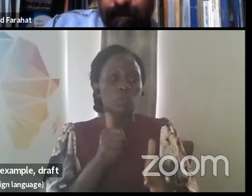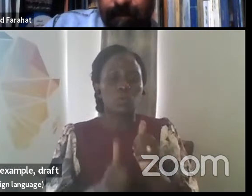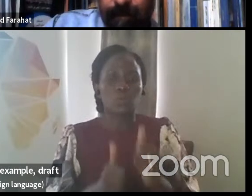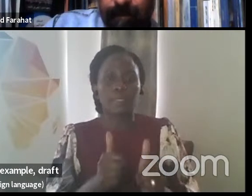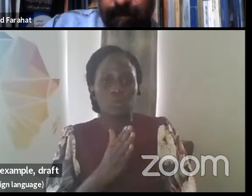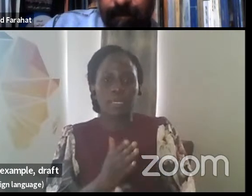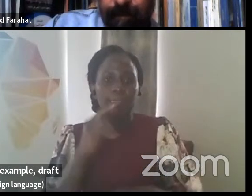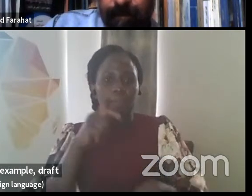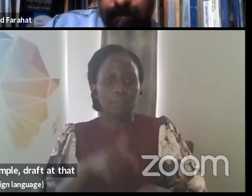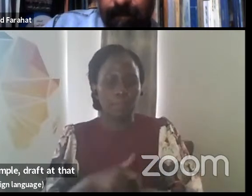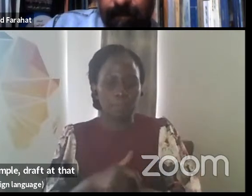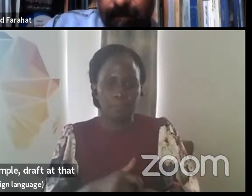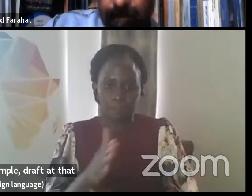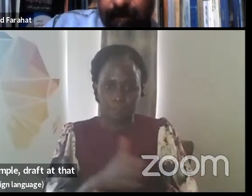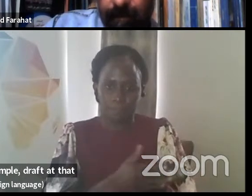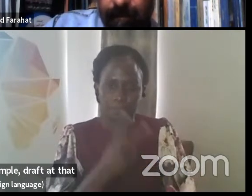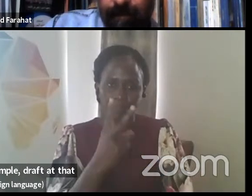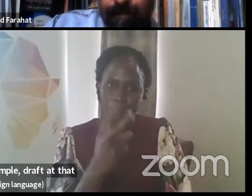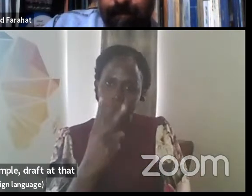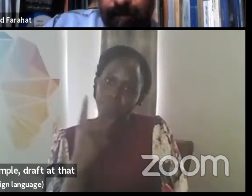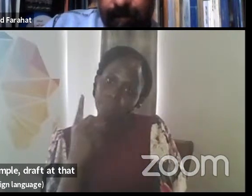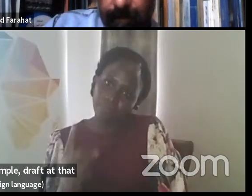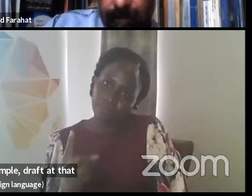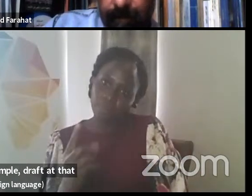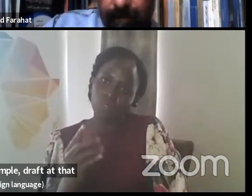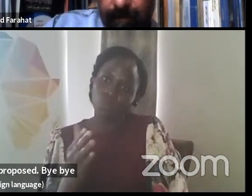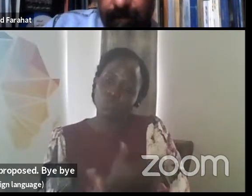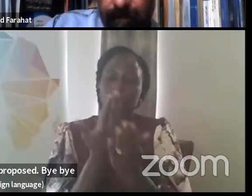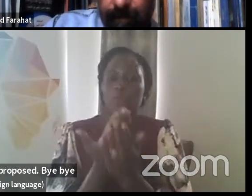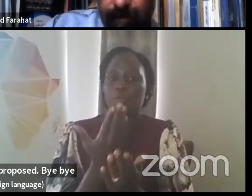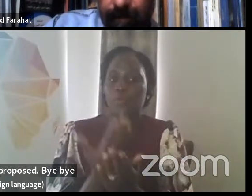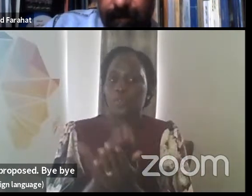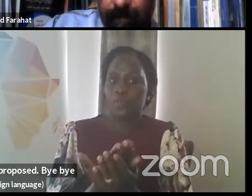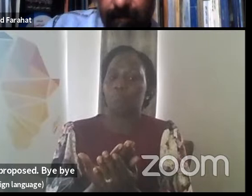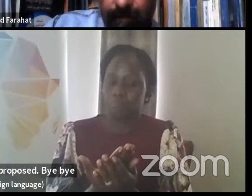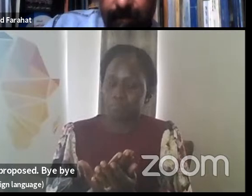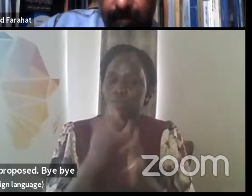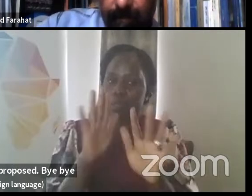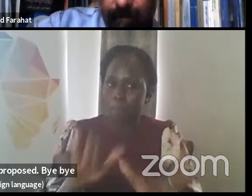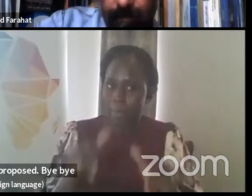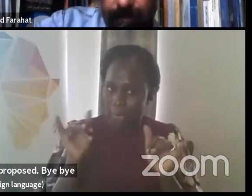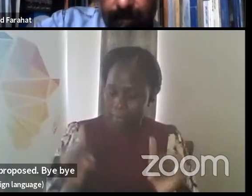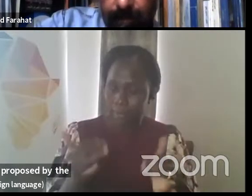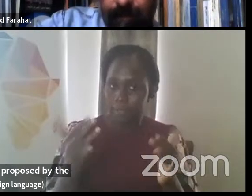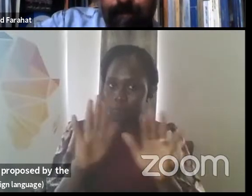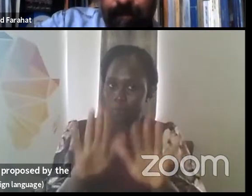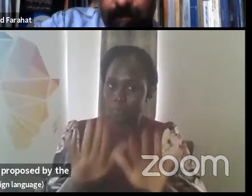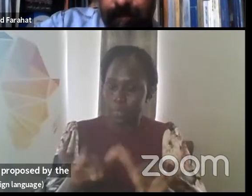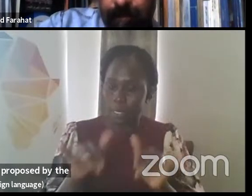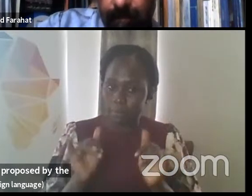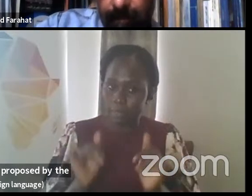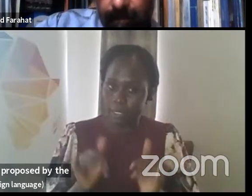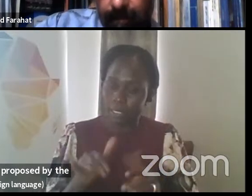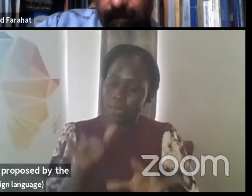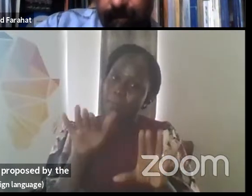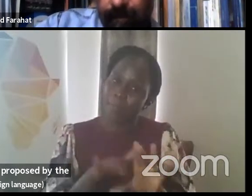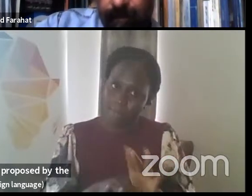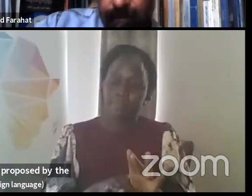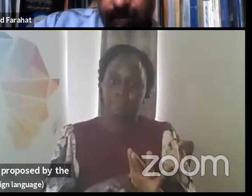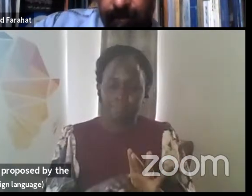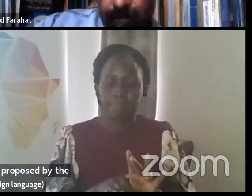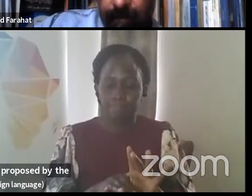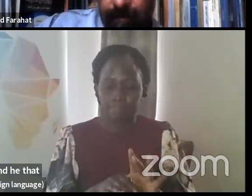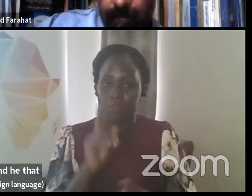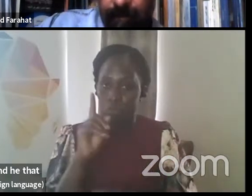was in 2020 was actually proposed by the parliamentarian member, and